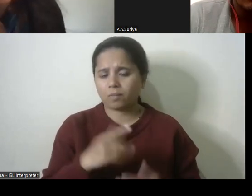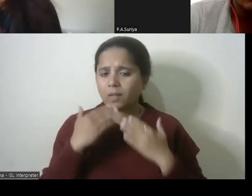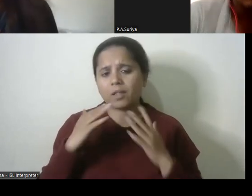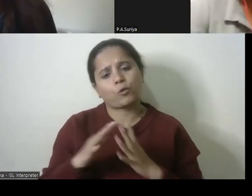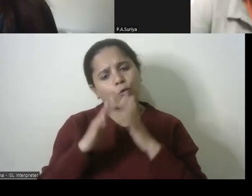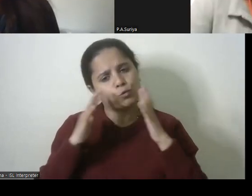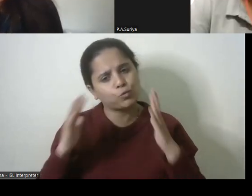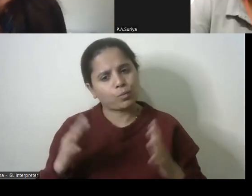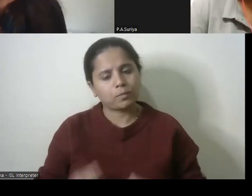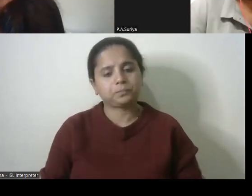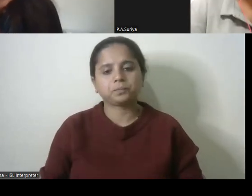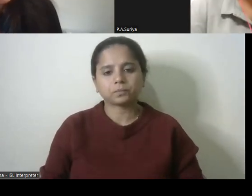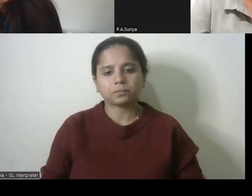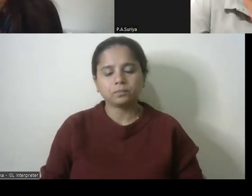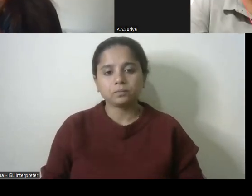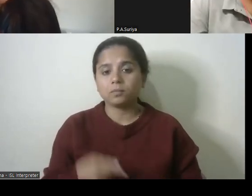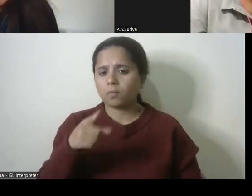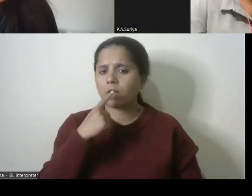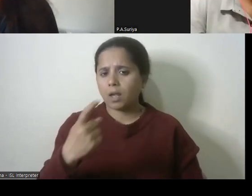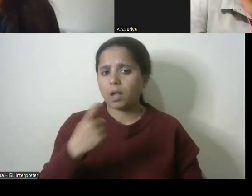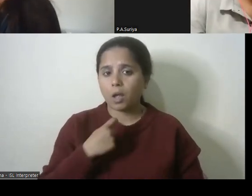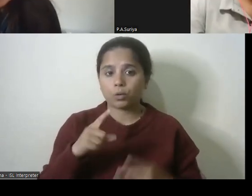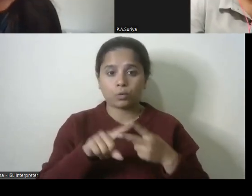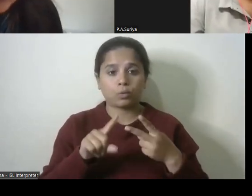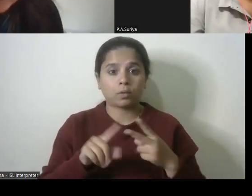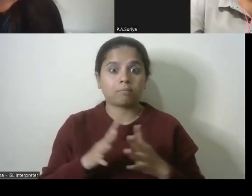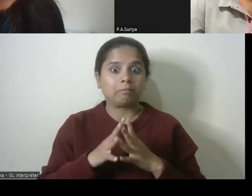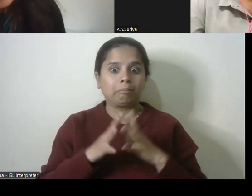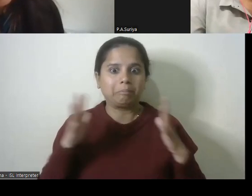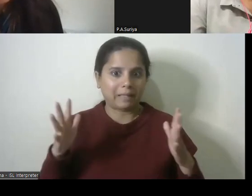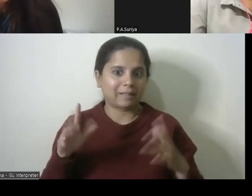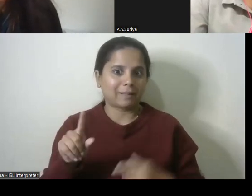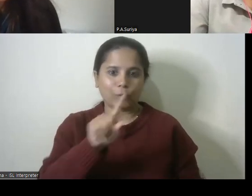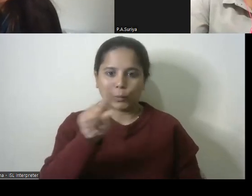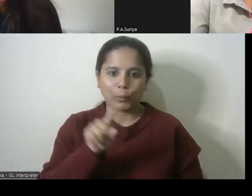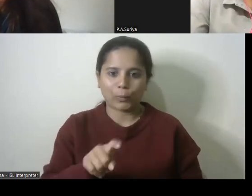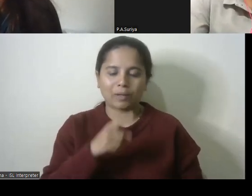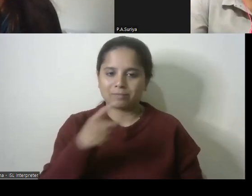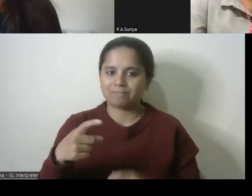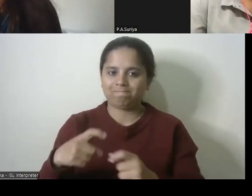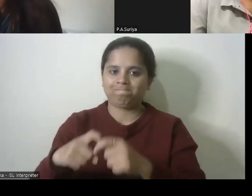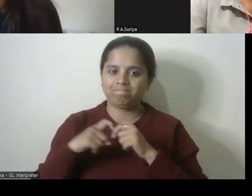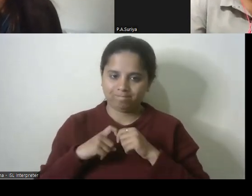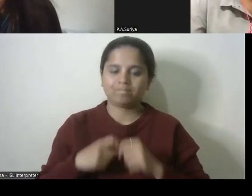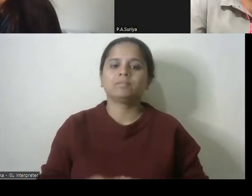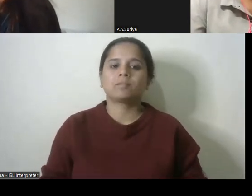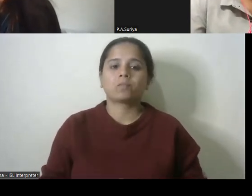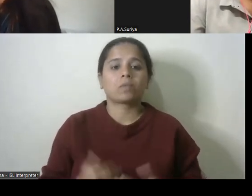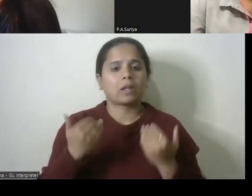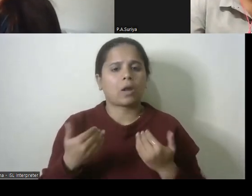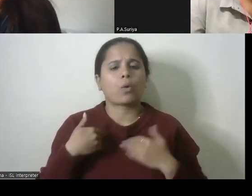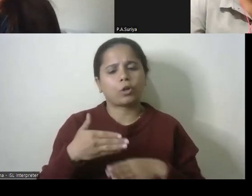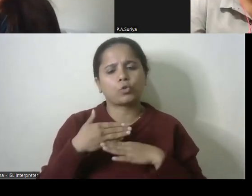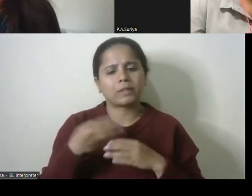much. So you asked two very huge questions. So I'm going to just share